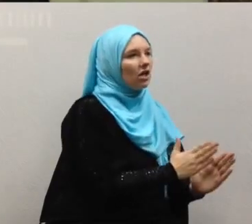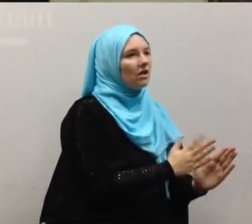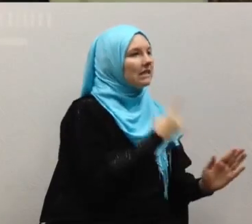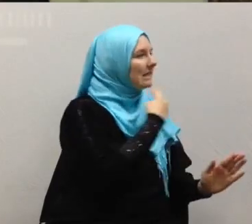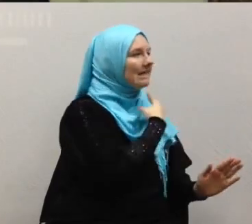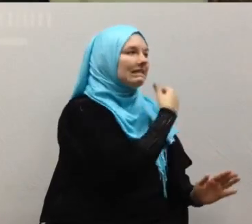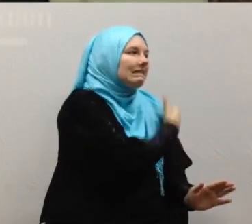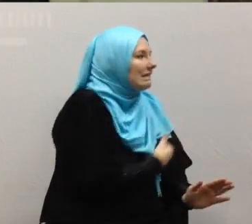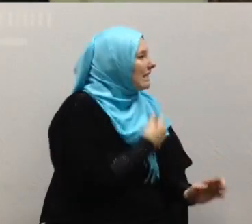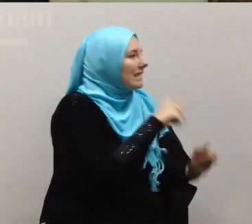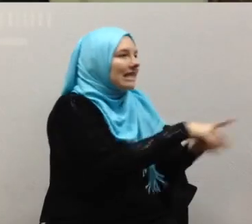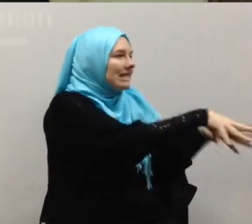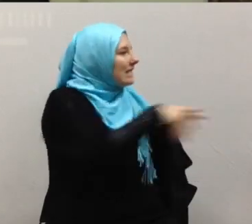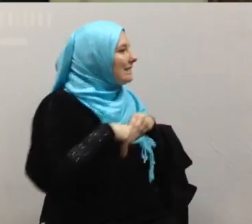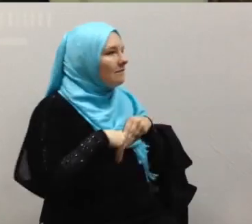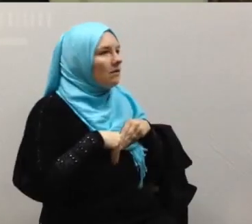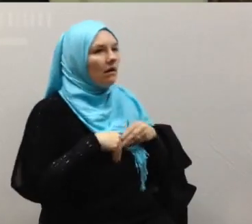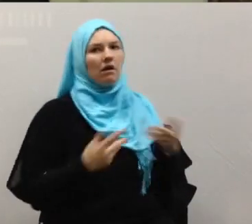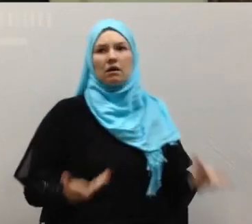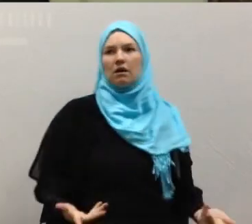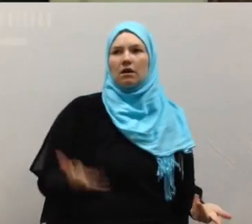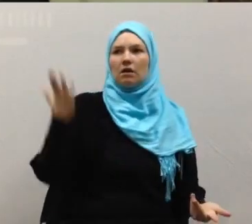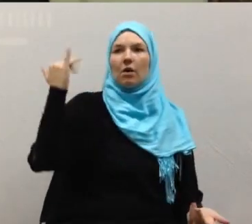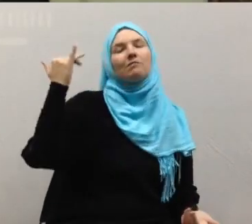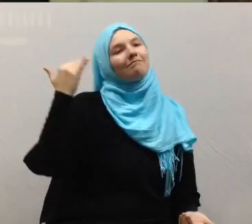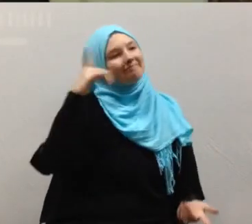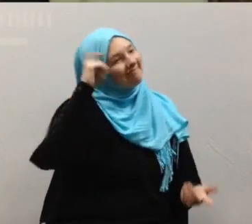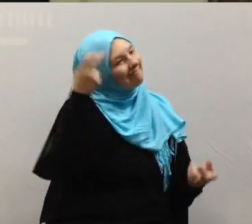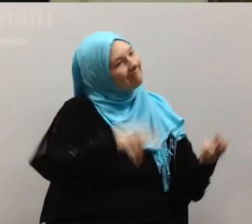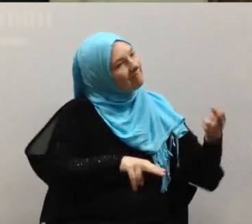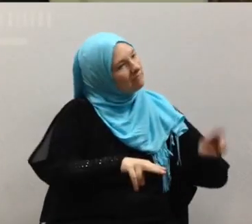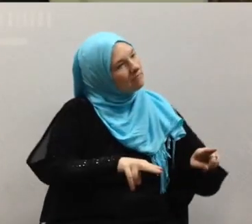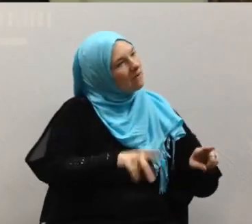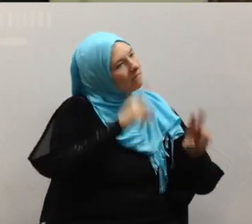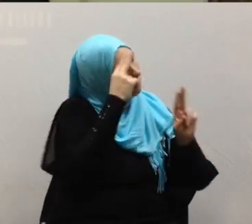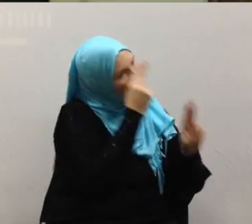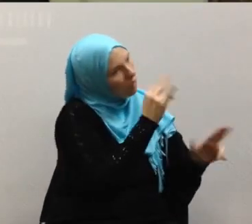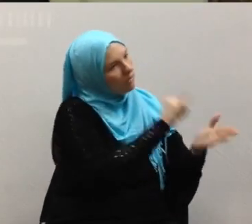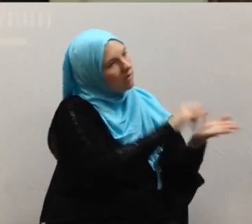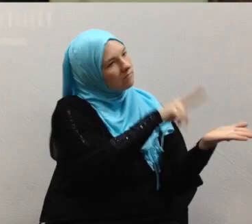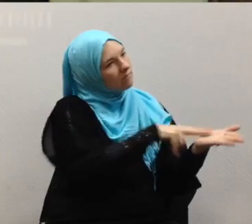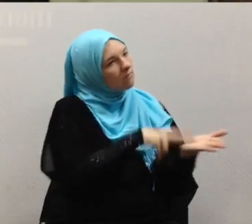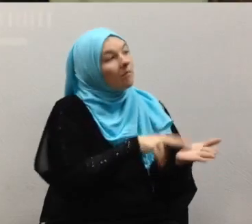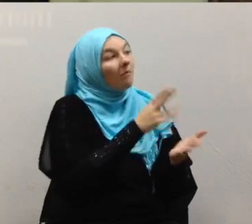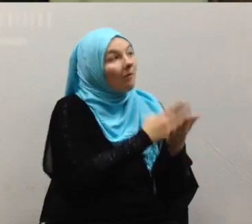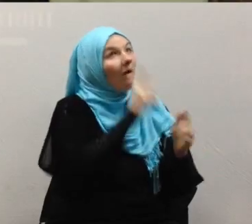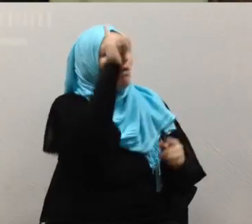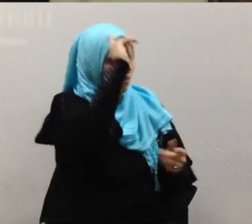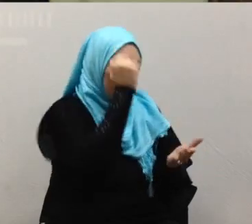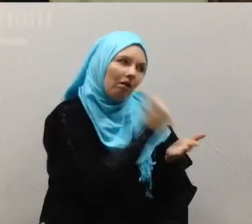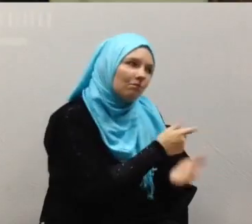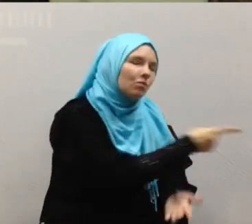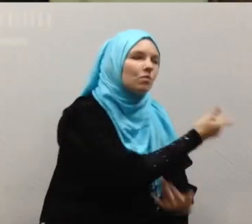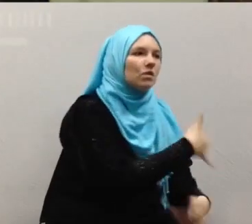In truth, you will surely enter the Masjid al-Haram, if Allah wills, in safety. Look at